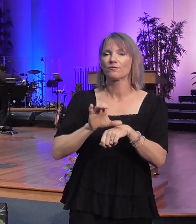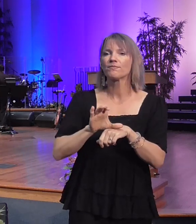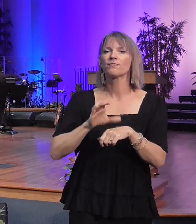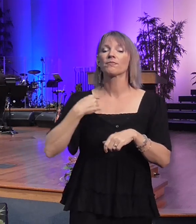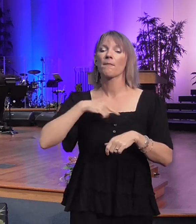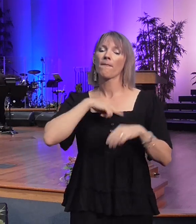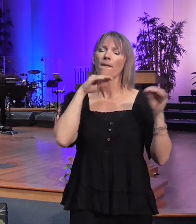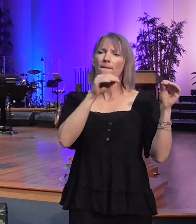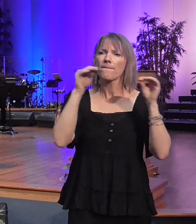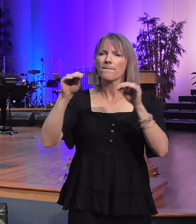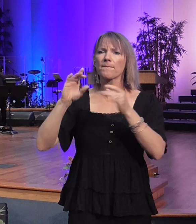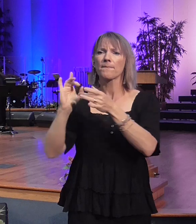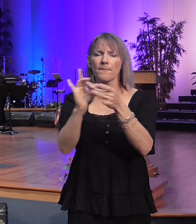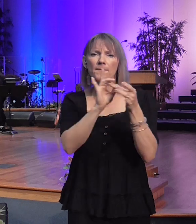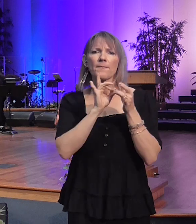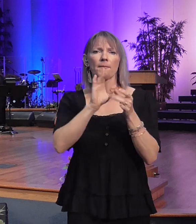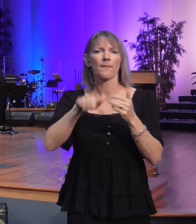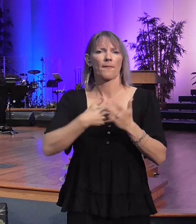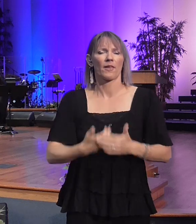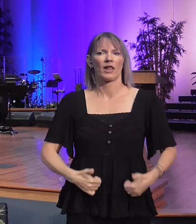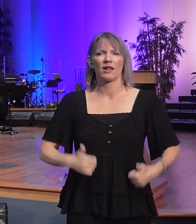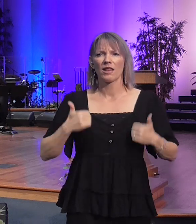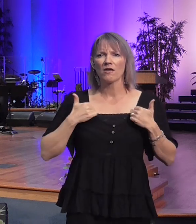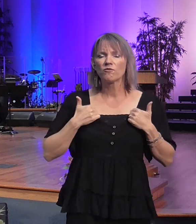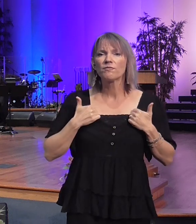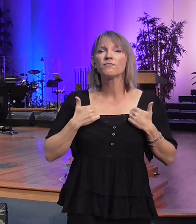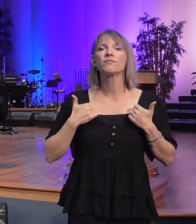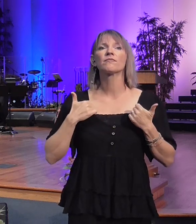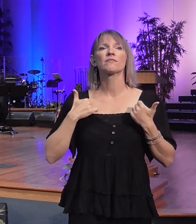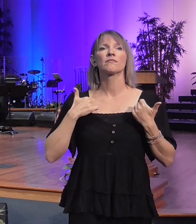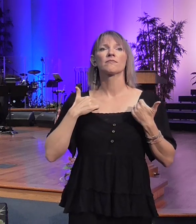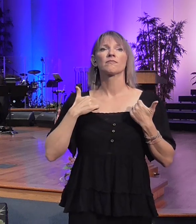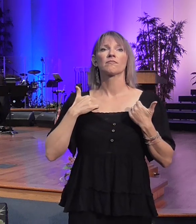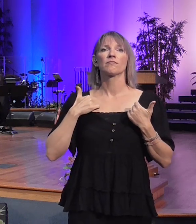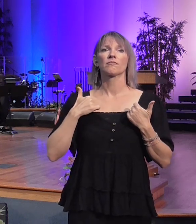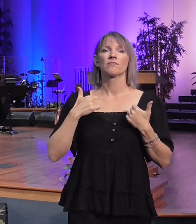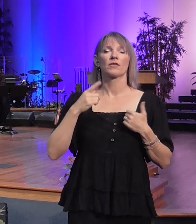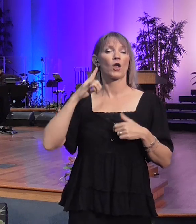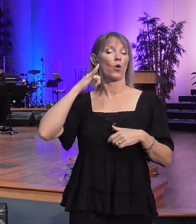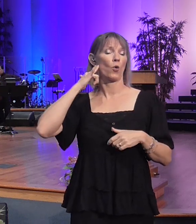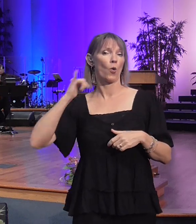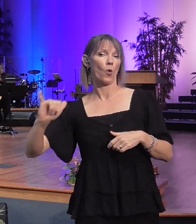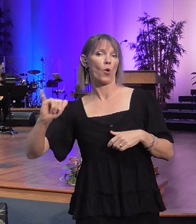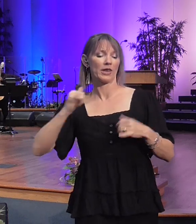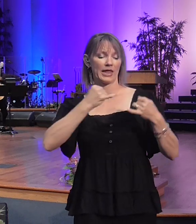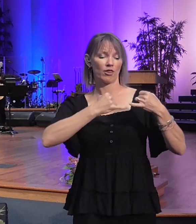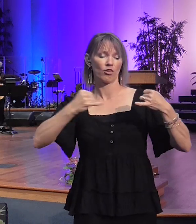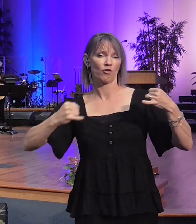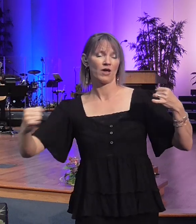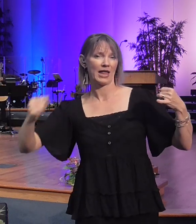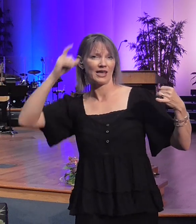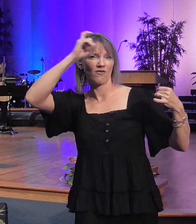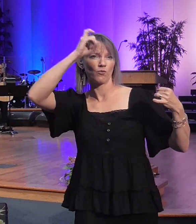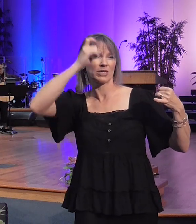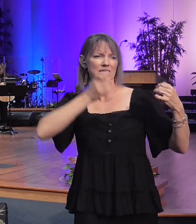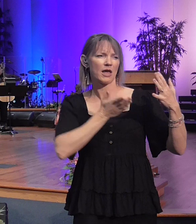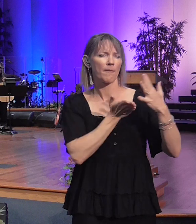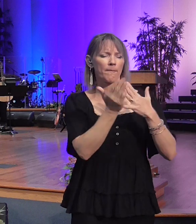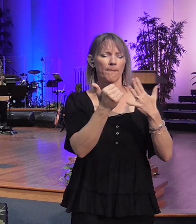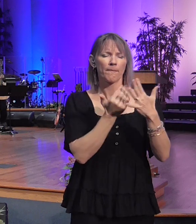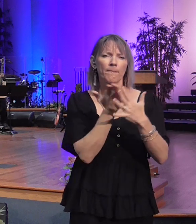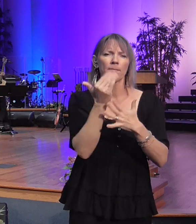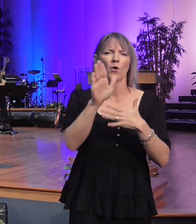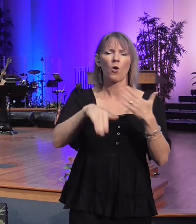the unity of all life, that there is a golden thread of wisdom that runs through all great